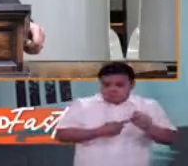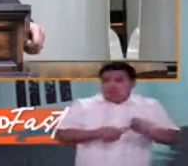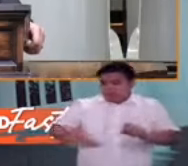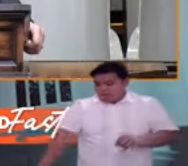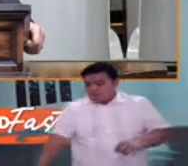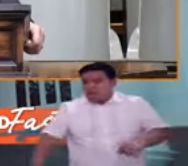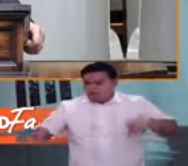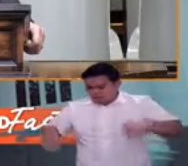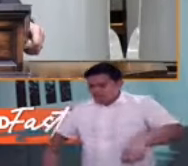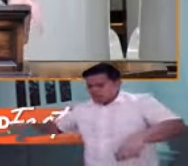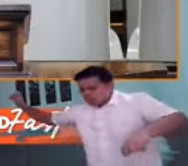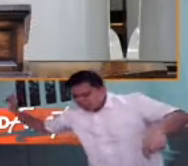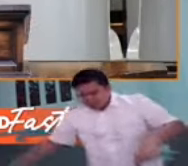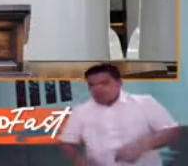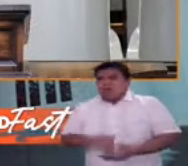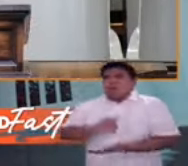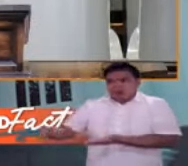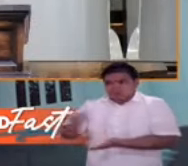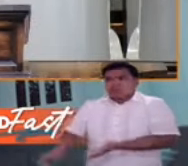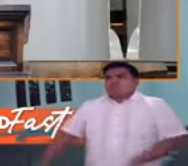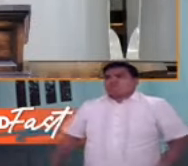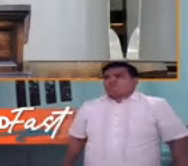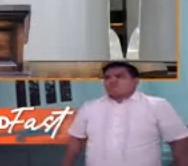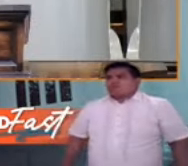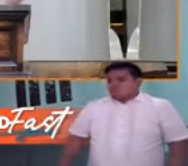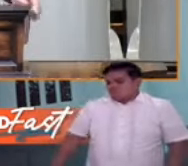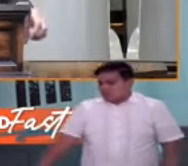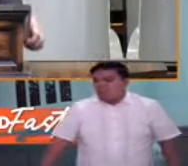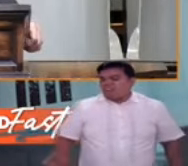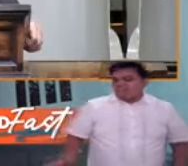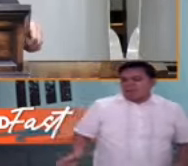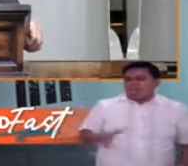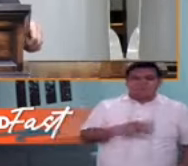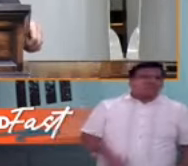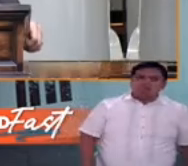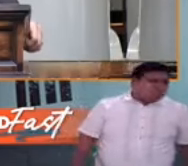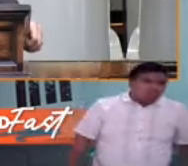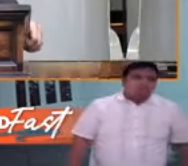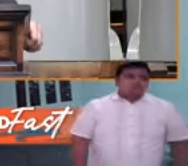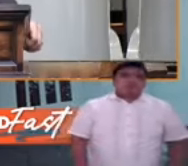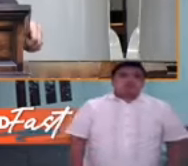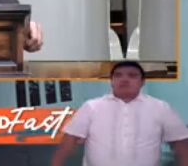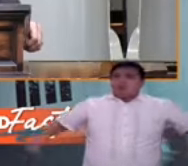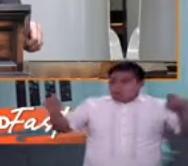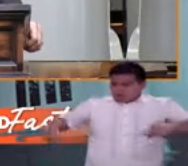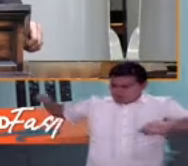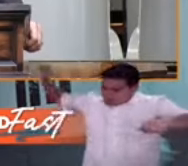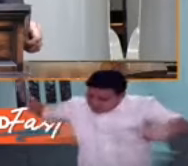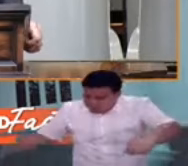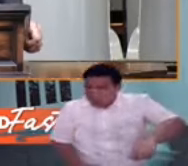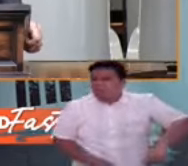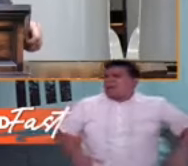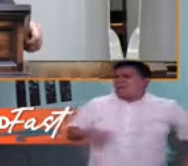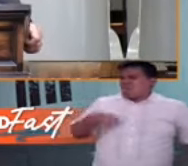Bata pa. Ato nang triningon tudluan. Many will say, oh, bata pa na pastor, di na